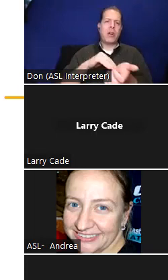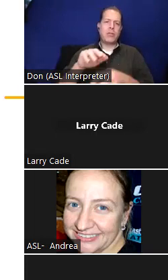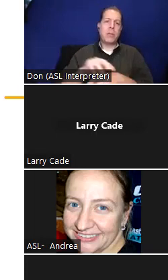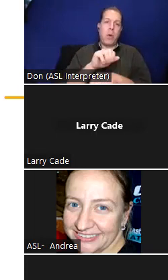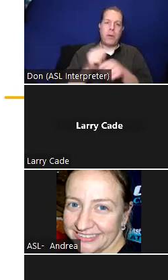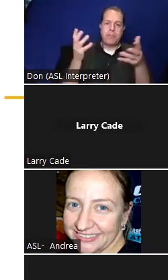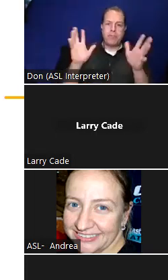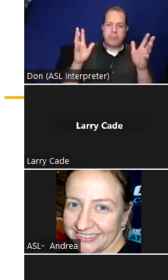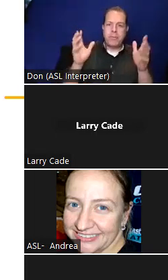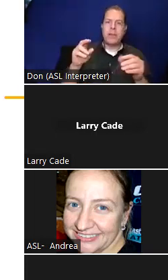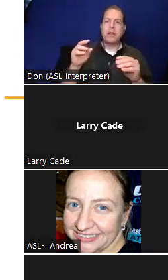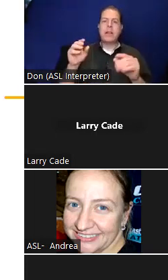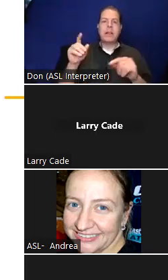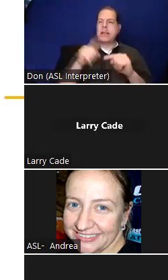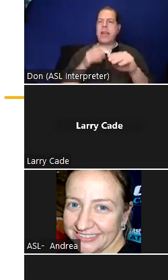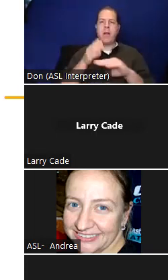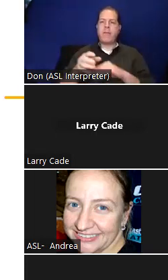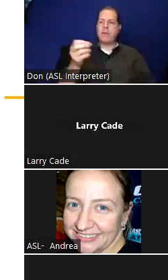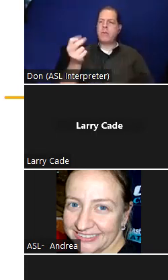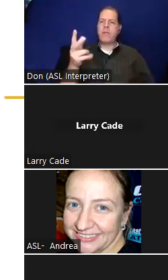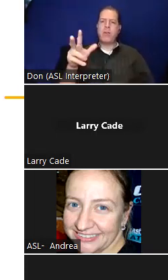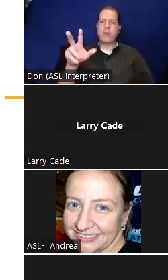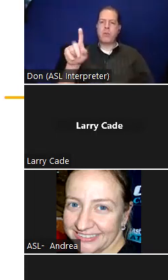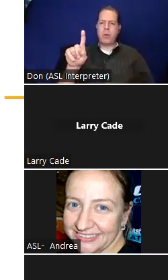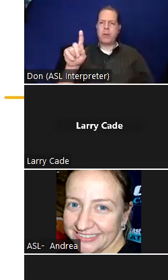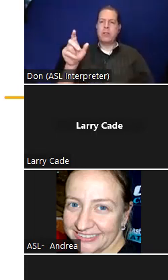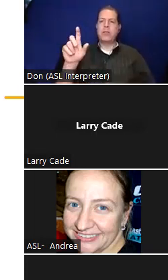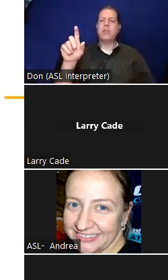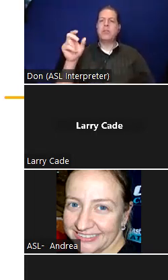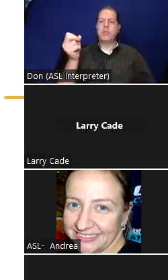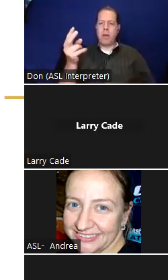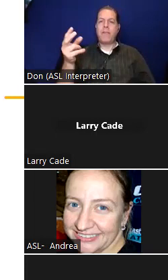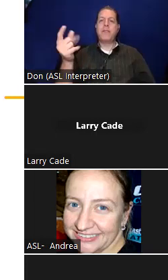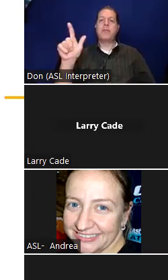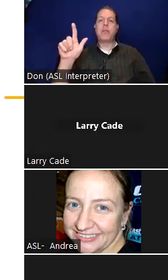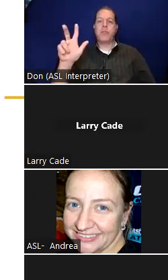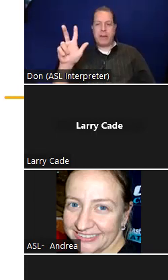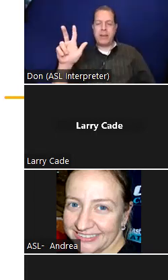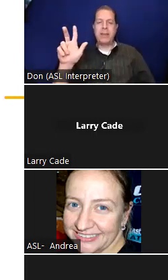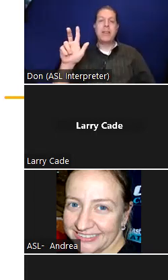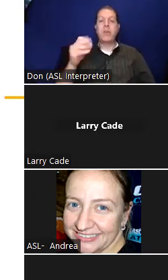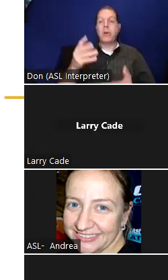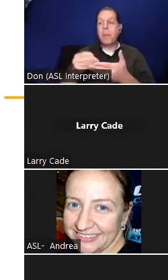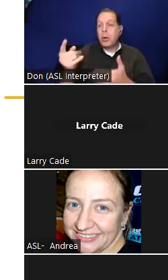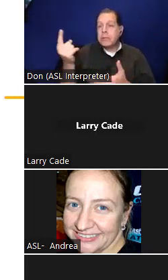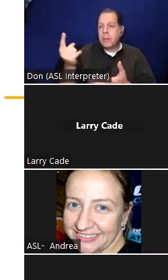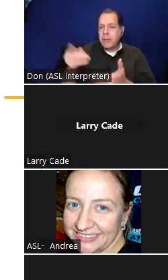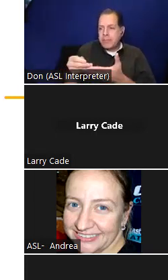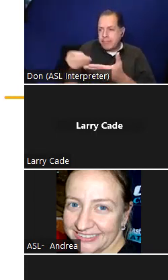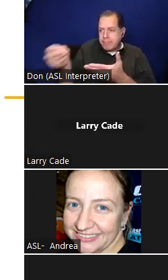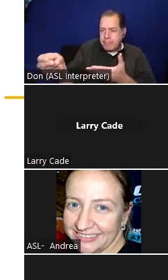appointment no later than 12/31/2023. Or I need to purchase that eligible item no later